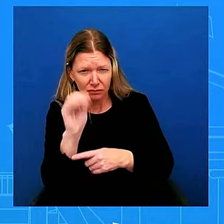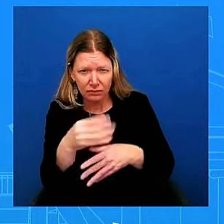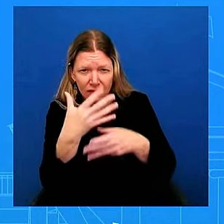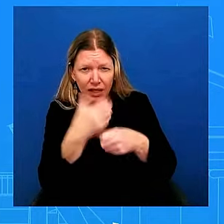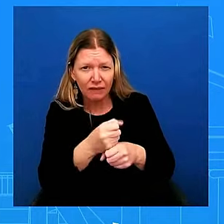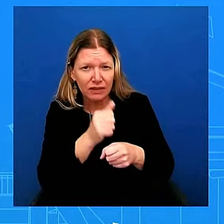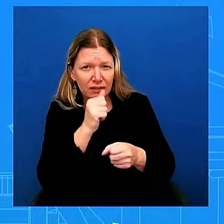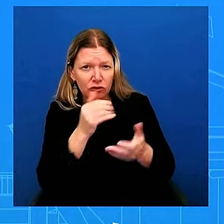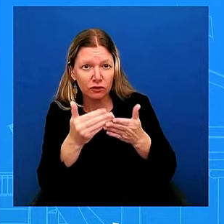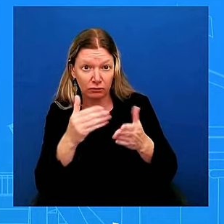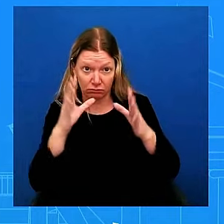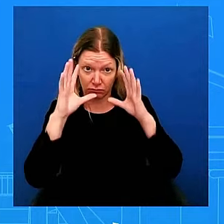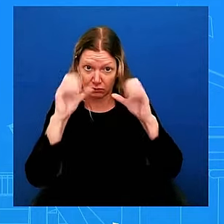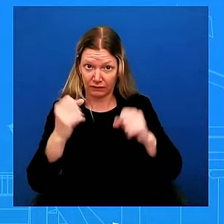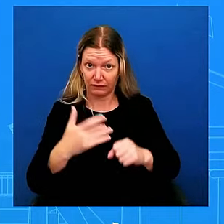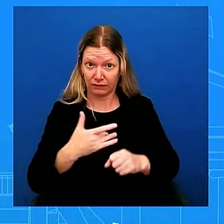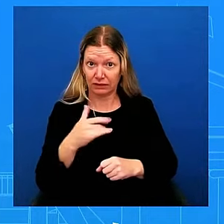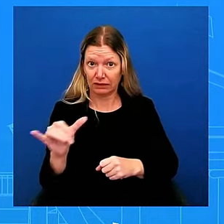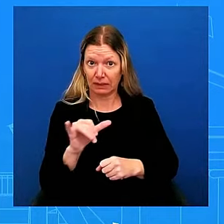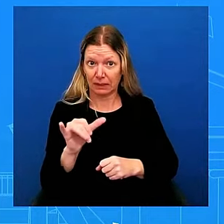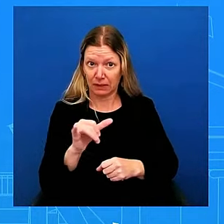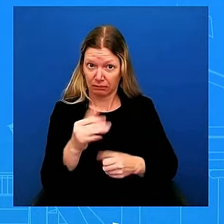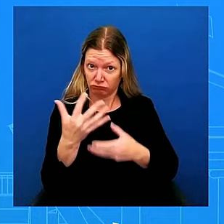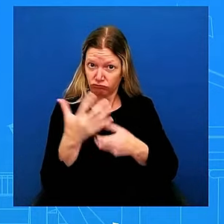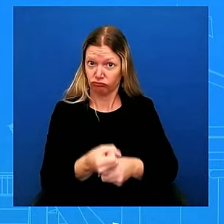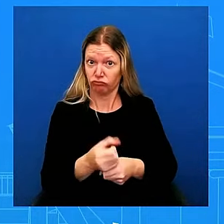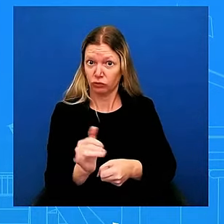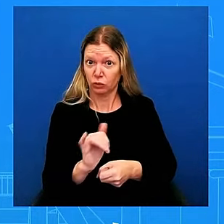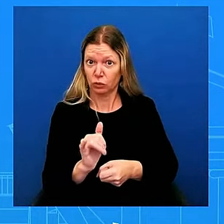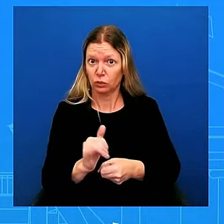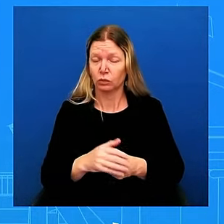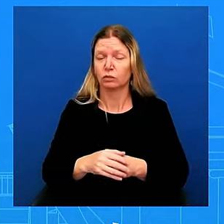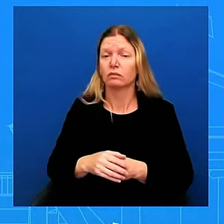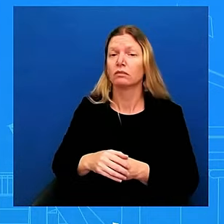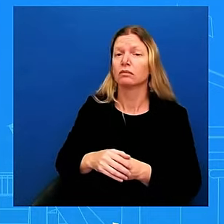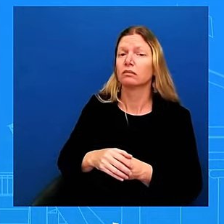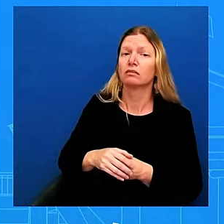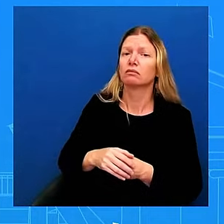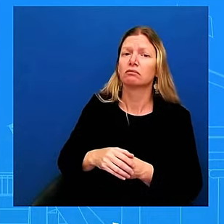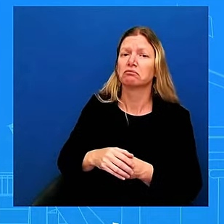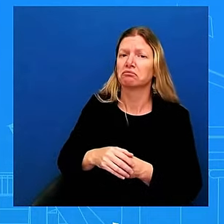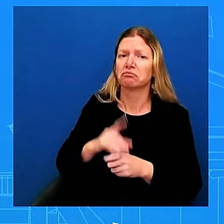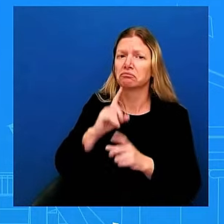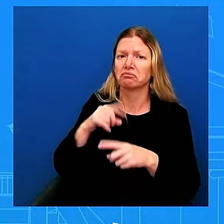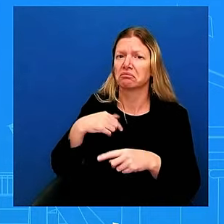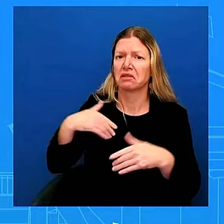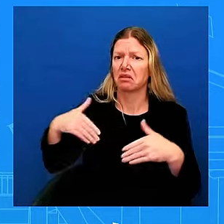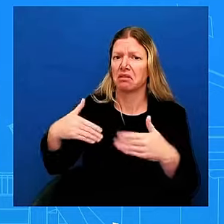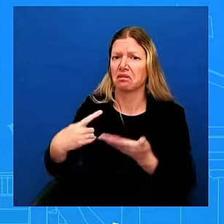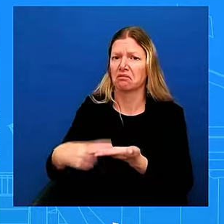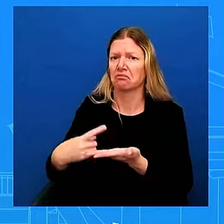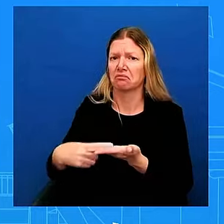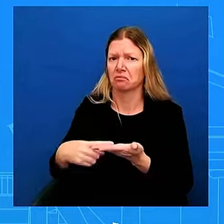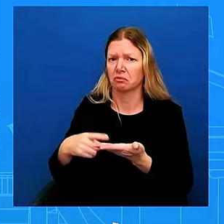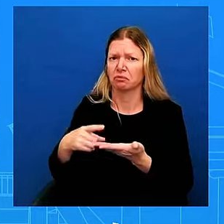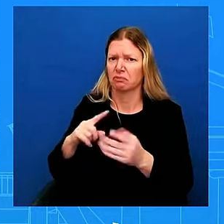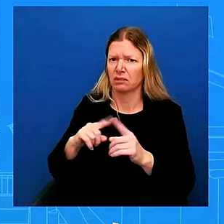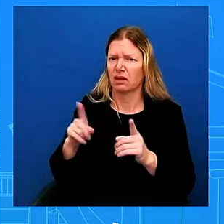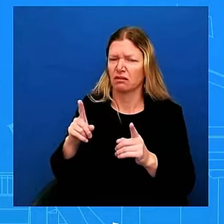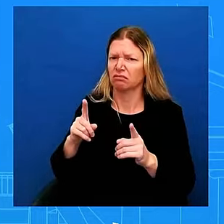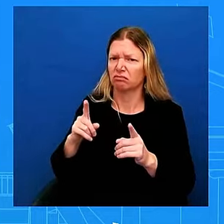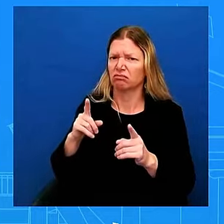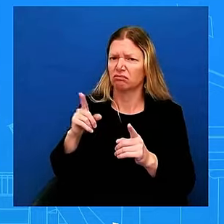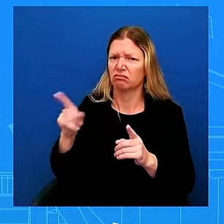it? I will not speak for the President, but I know as a protectee, he's incredibly proud. I'll speak to